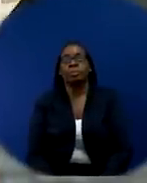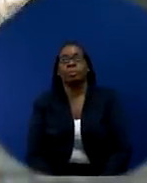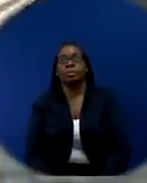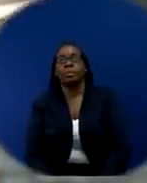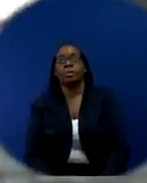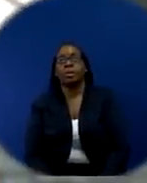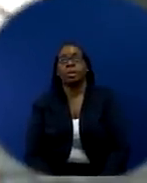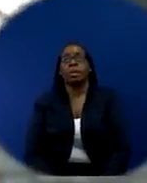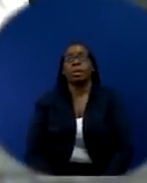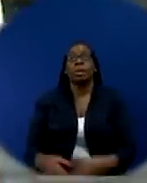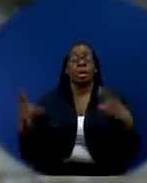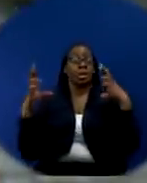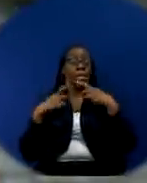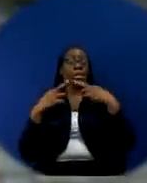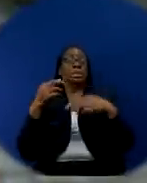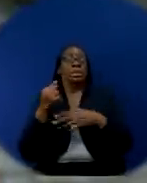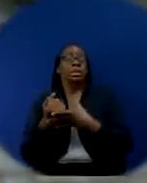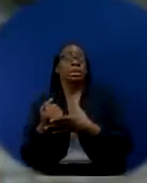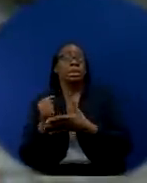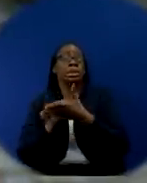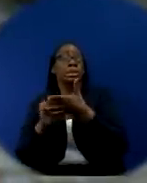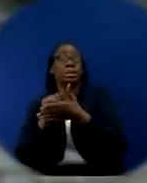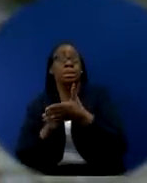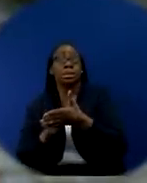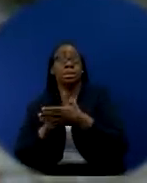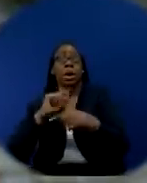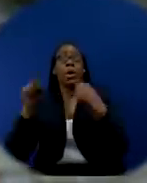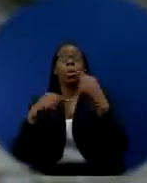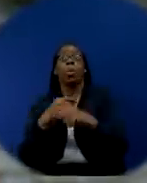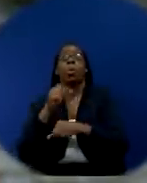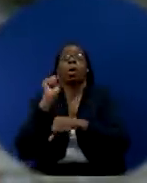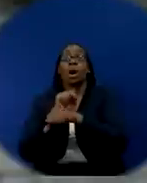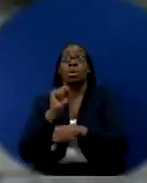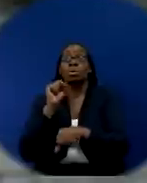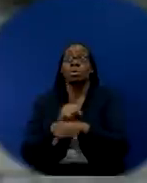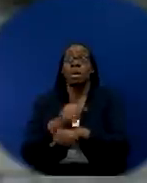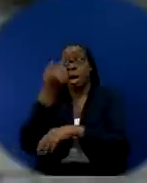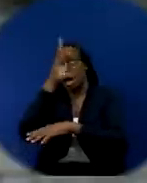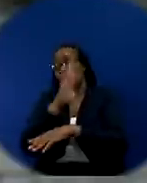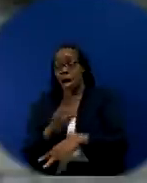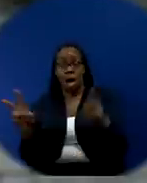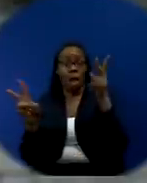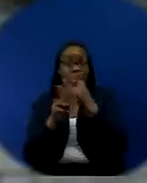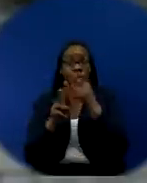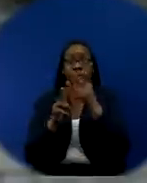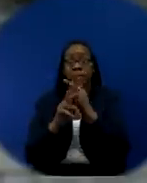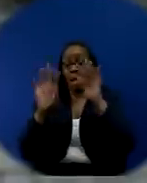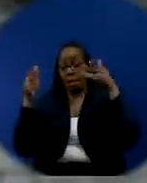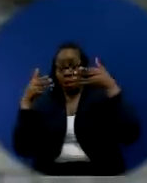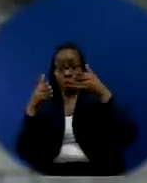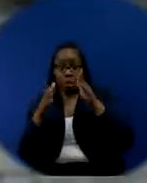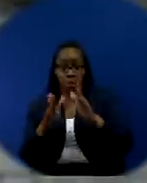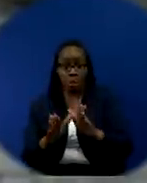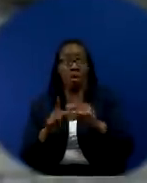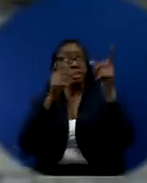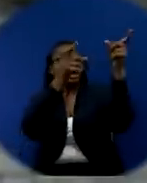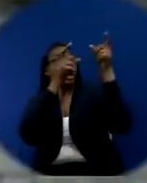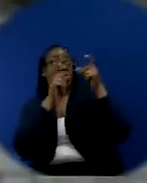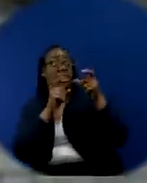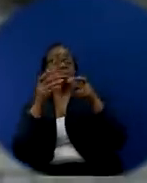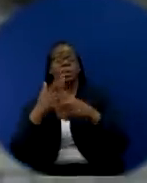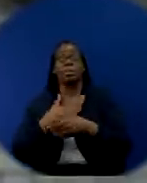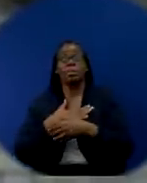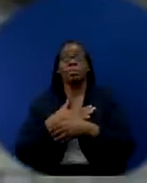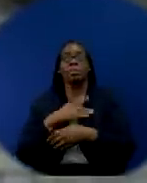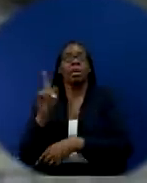saints who can testify? When I was working, it was because God kept making ways for me and opening doors for me and providing for me. Where